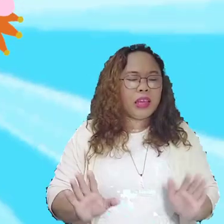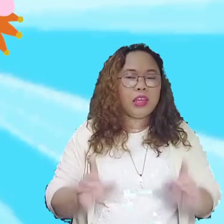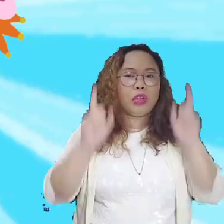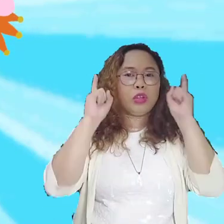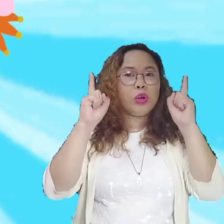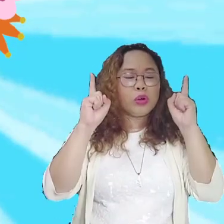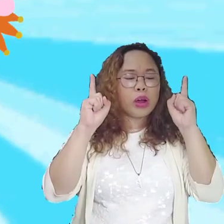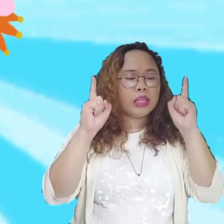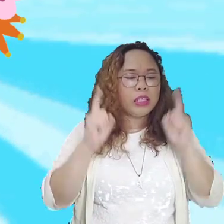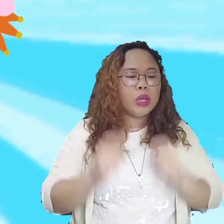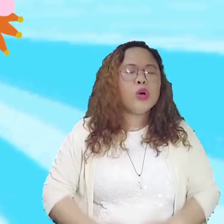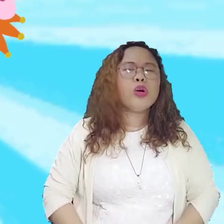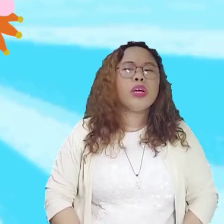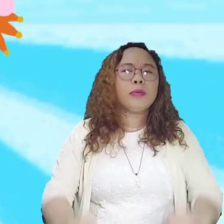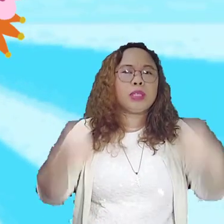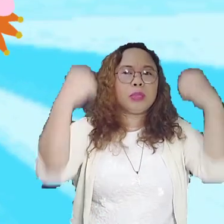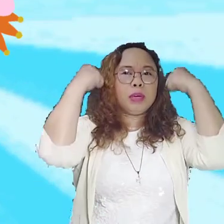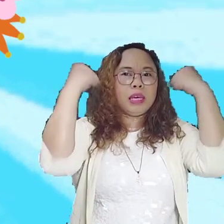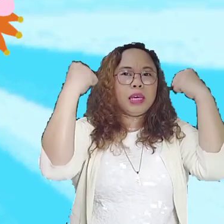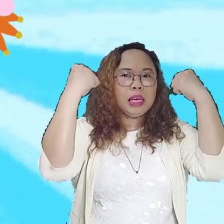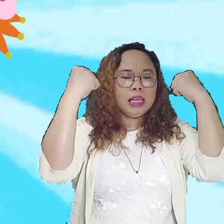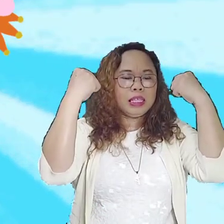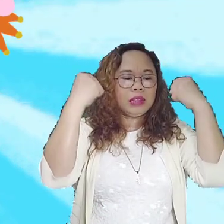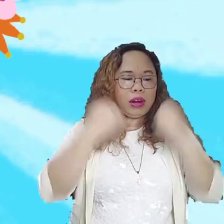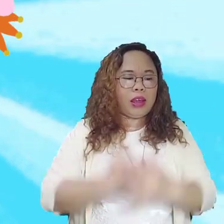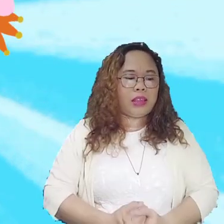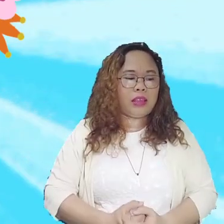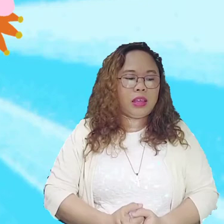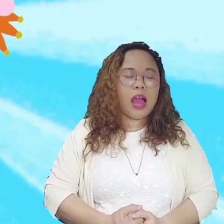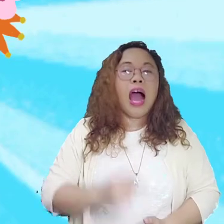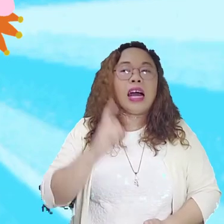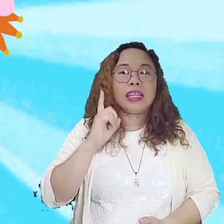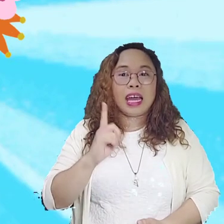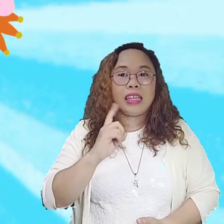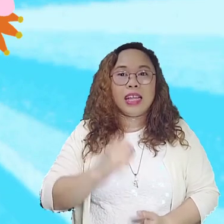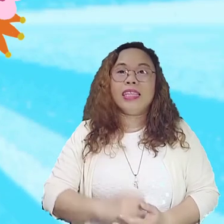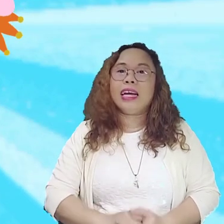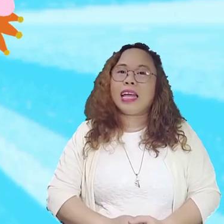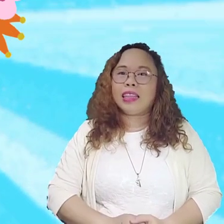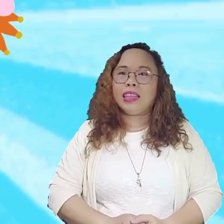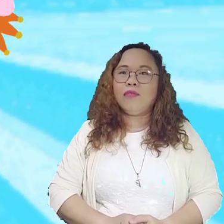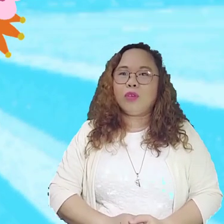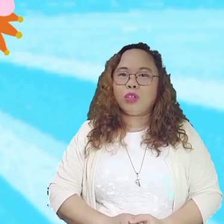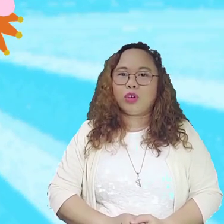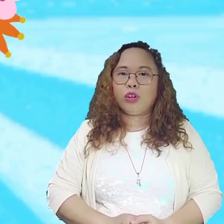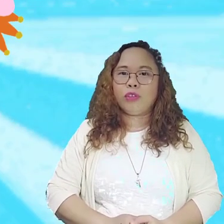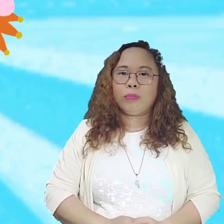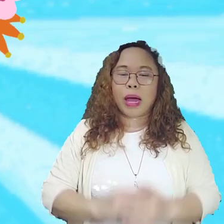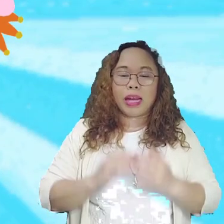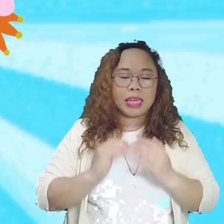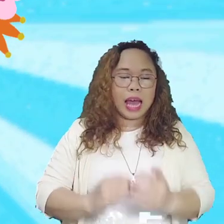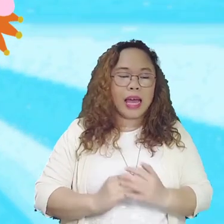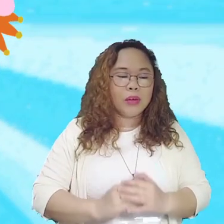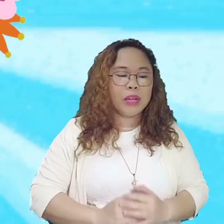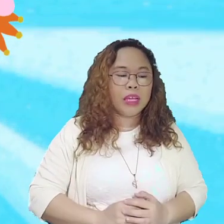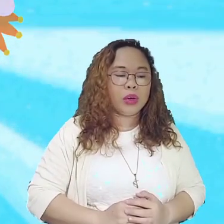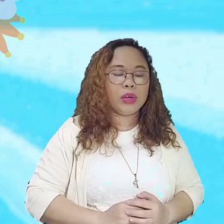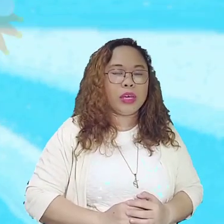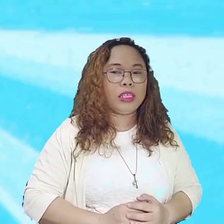everything through christ who gives me strength devotion